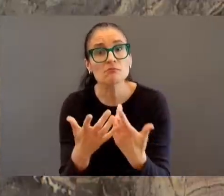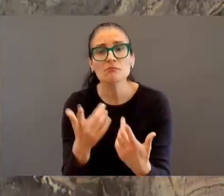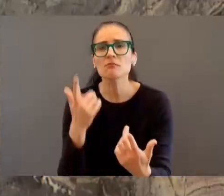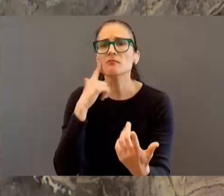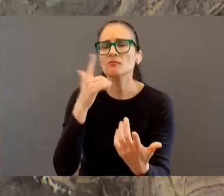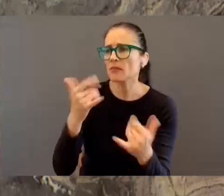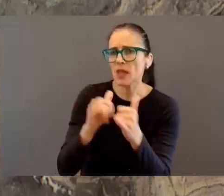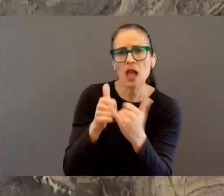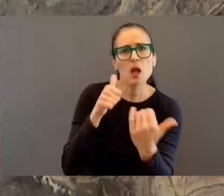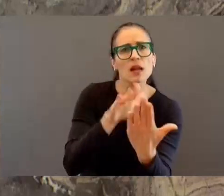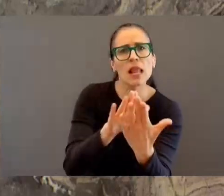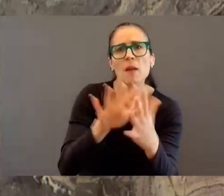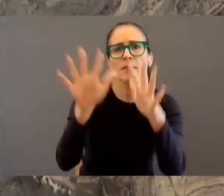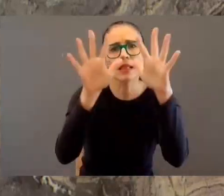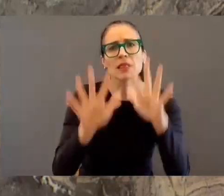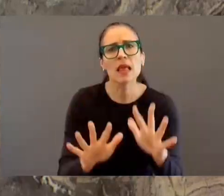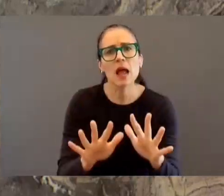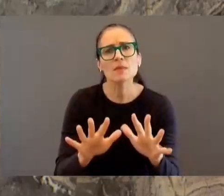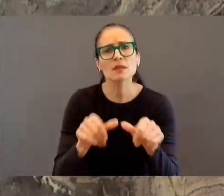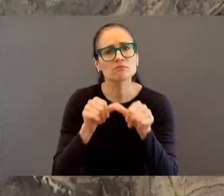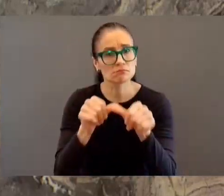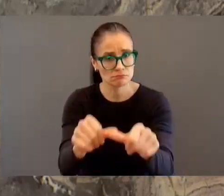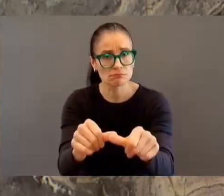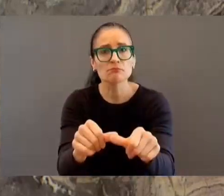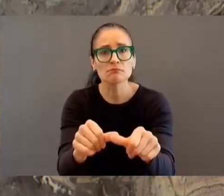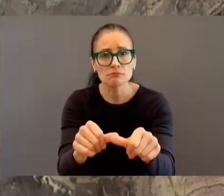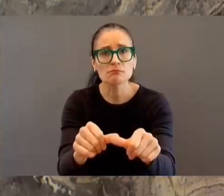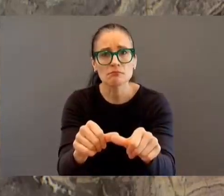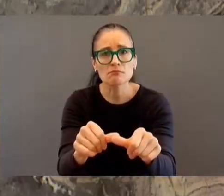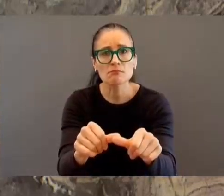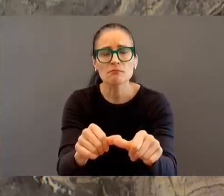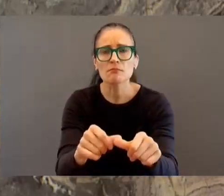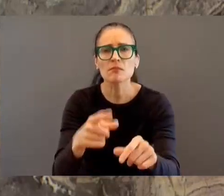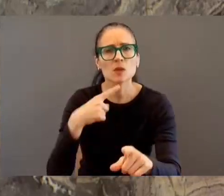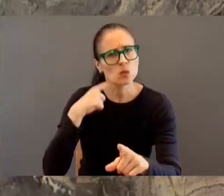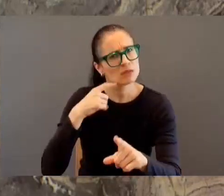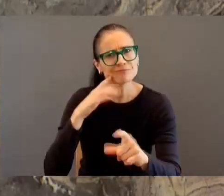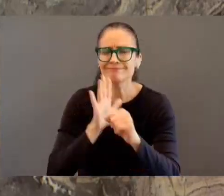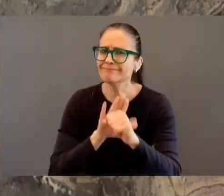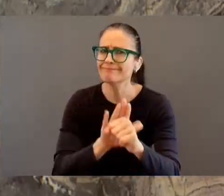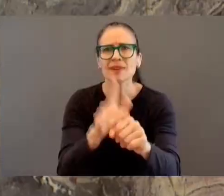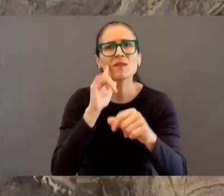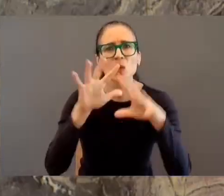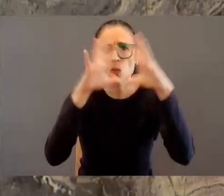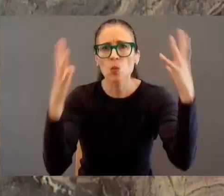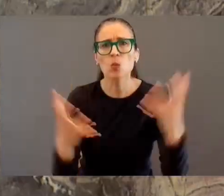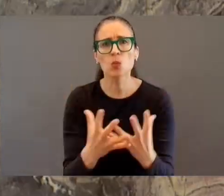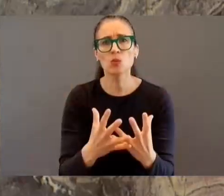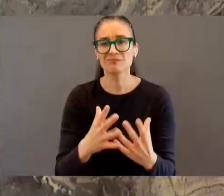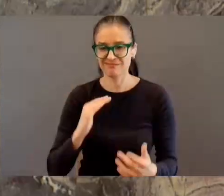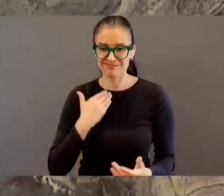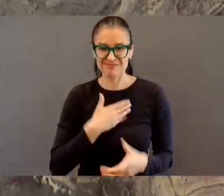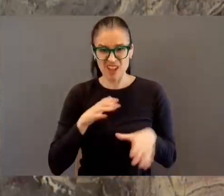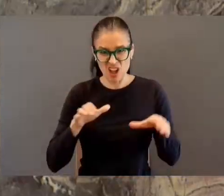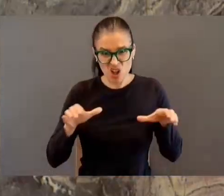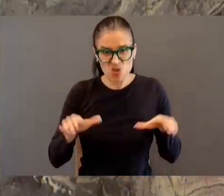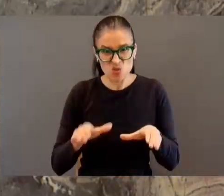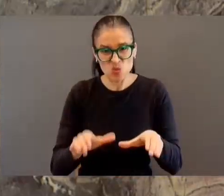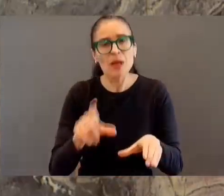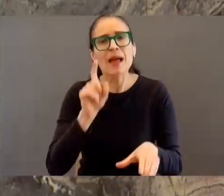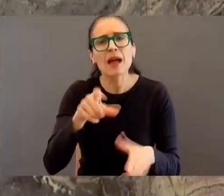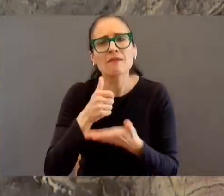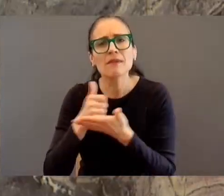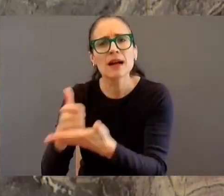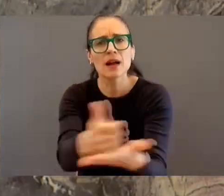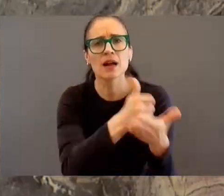them during the House in this session are significant for that, to help people prepare, help communities to prepare, and to prepare